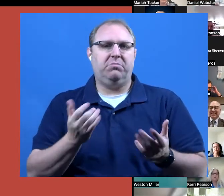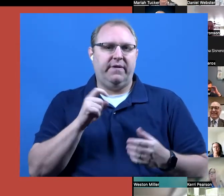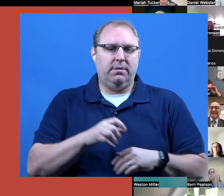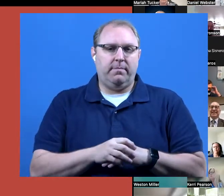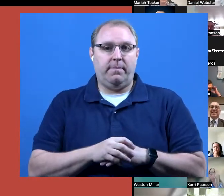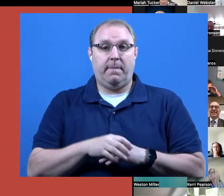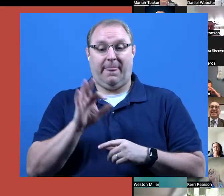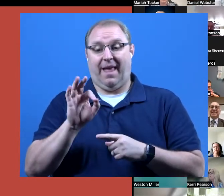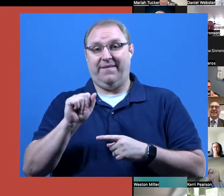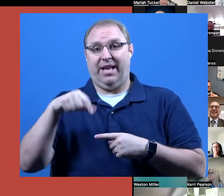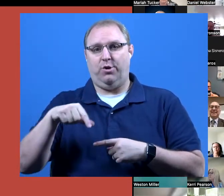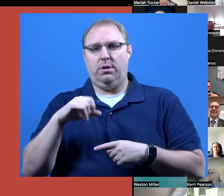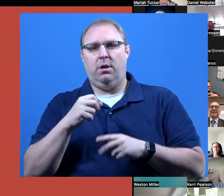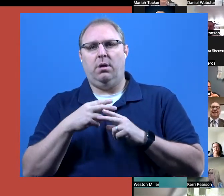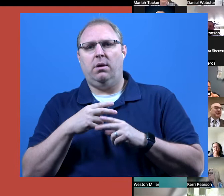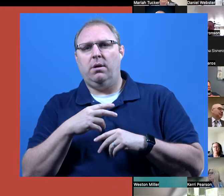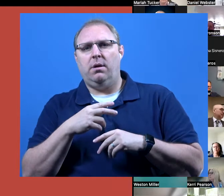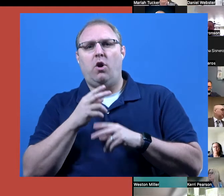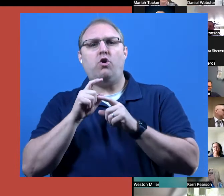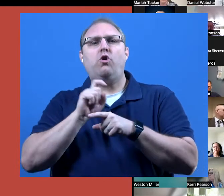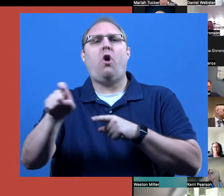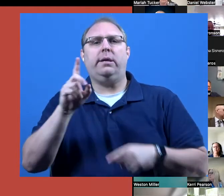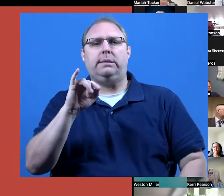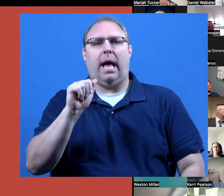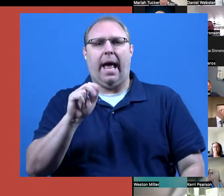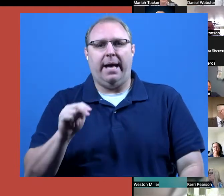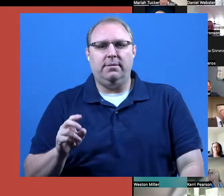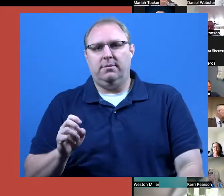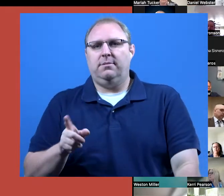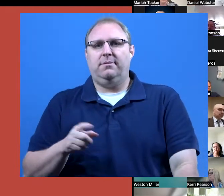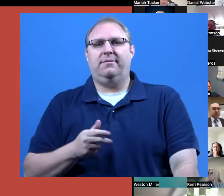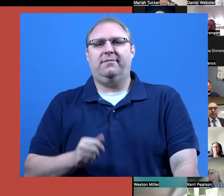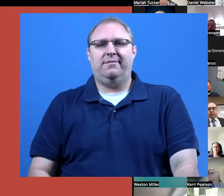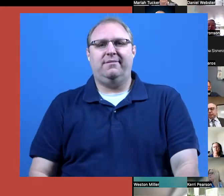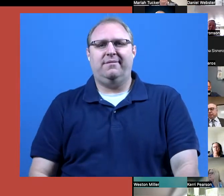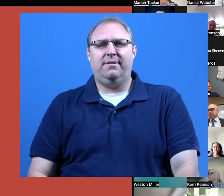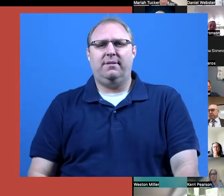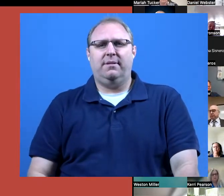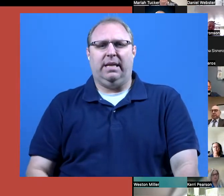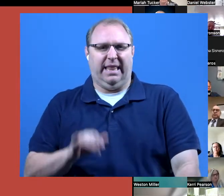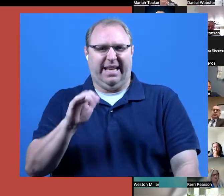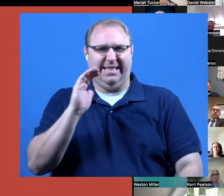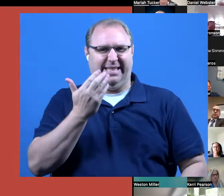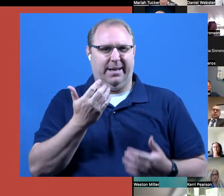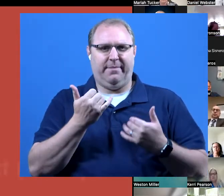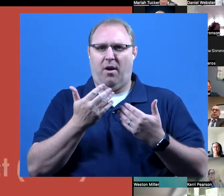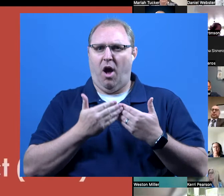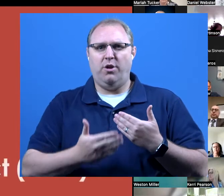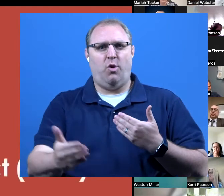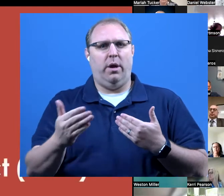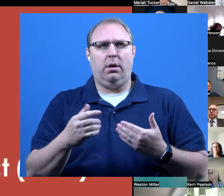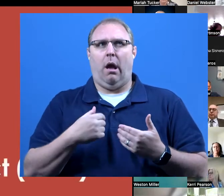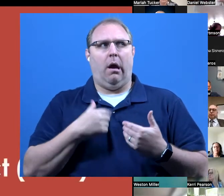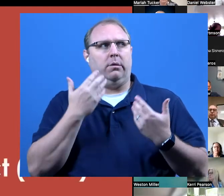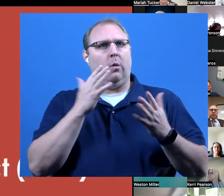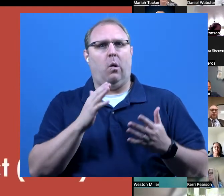That seems to be the ongoing mantra we want to be able to have is call HR, call HR. If you have a question, call